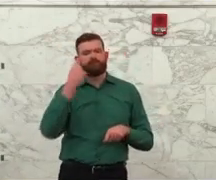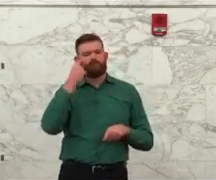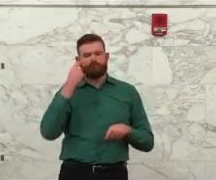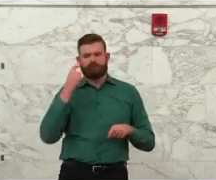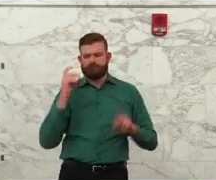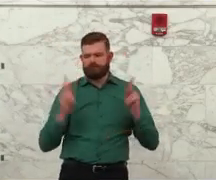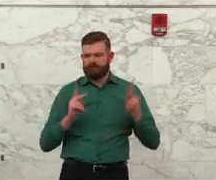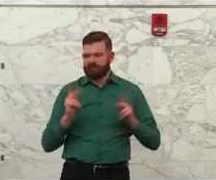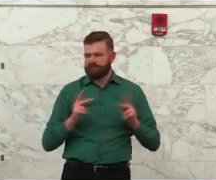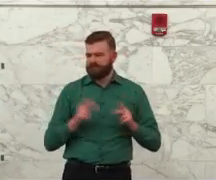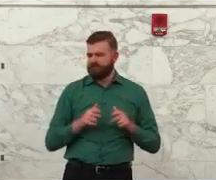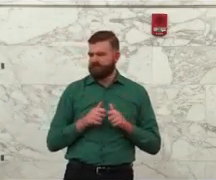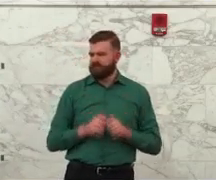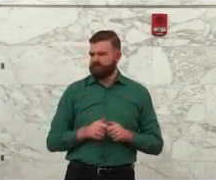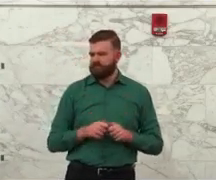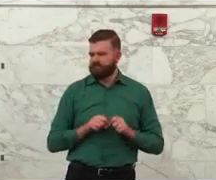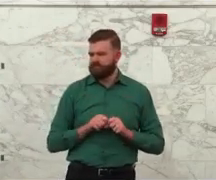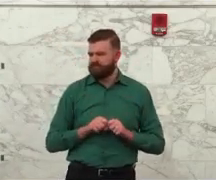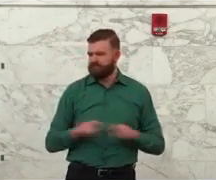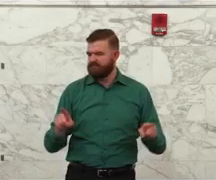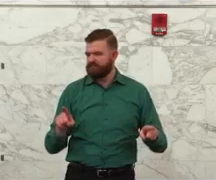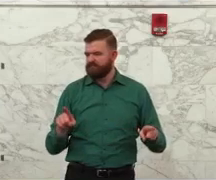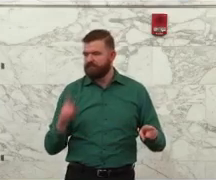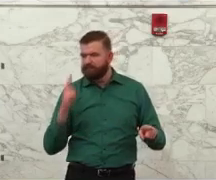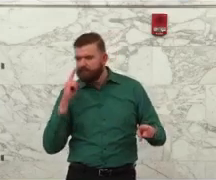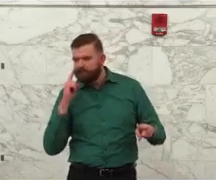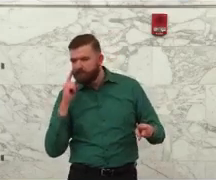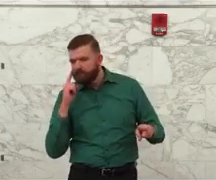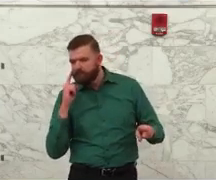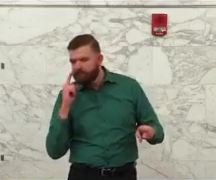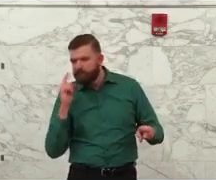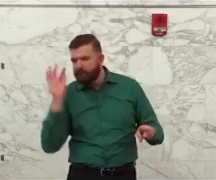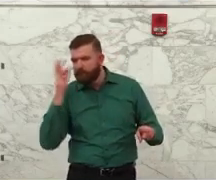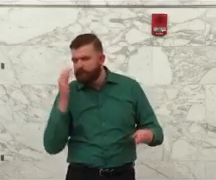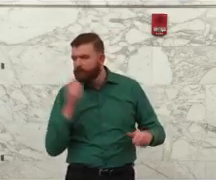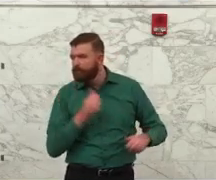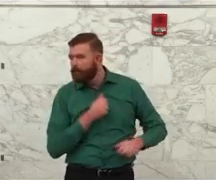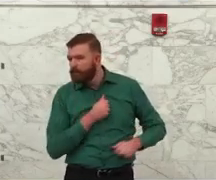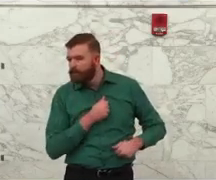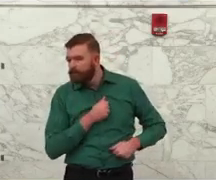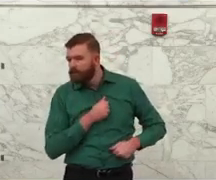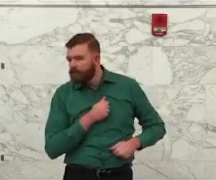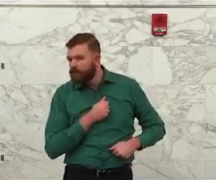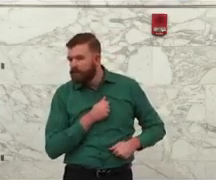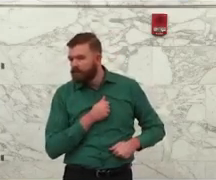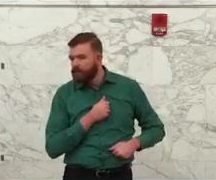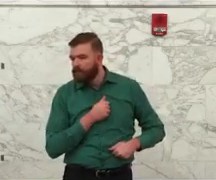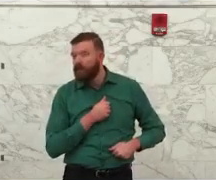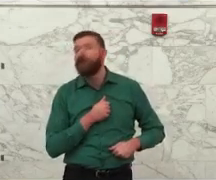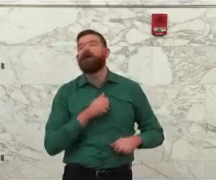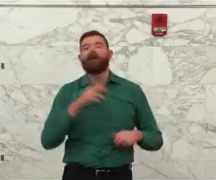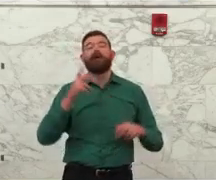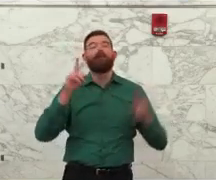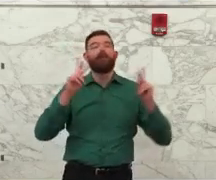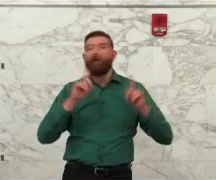to knowing a federal official or a military official that is saying this impending lockdown's coming. We do know that came from a foreign power. That